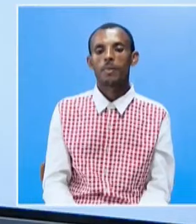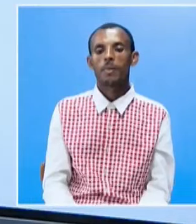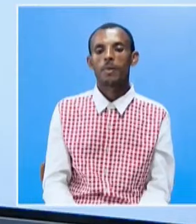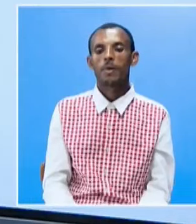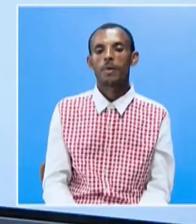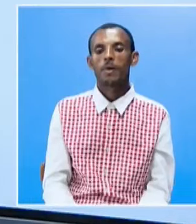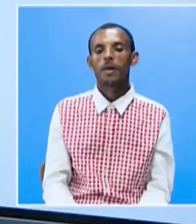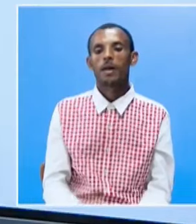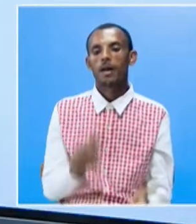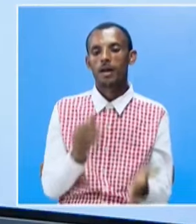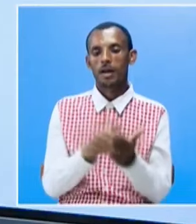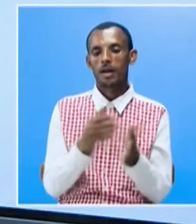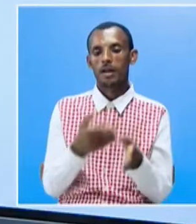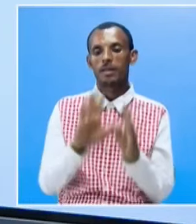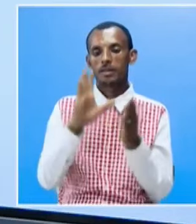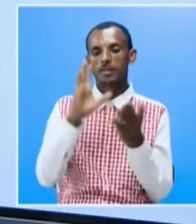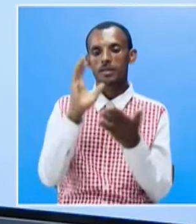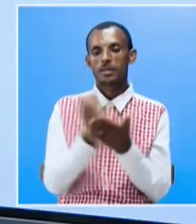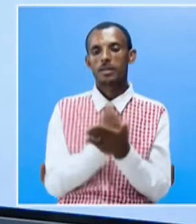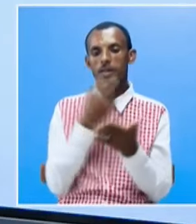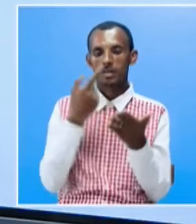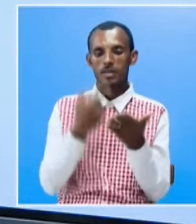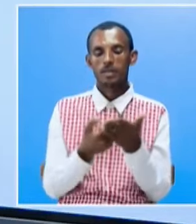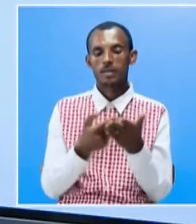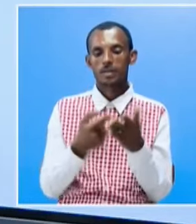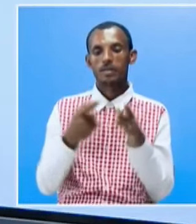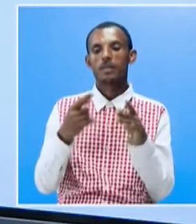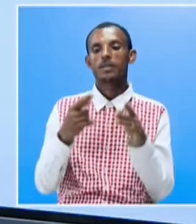Again, let's take this triangle.